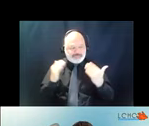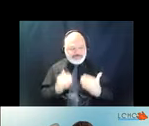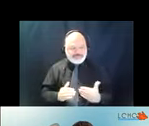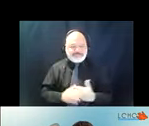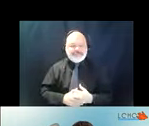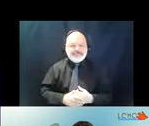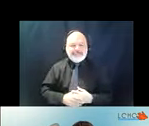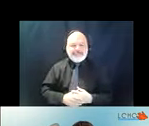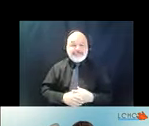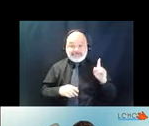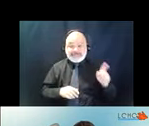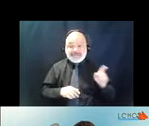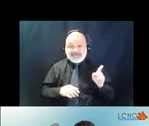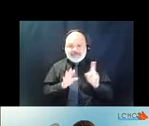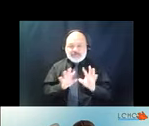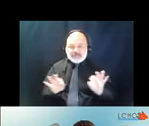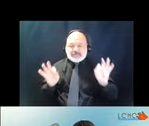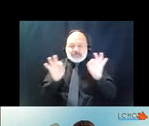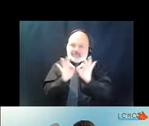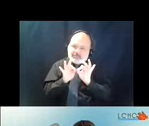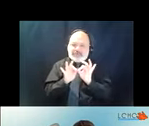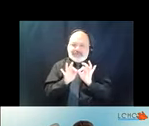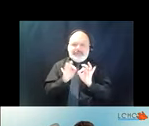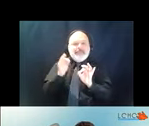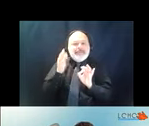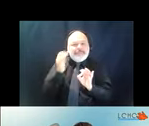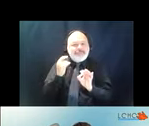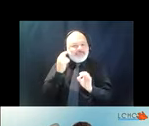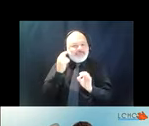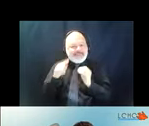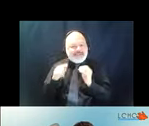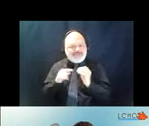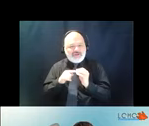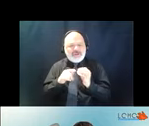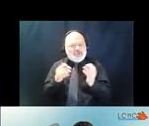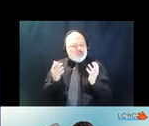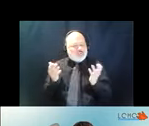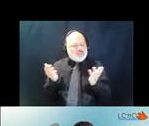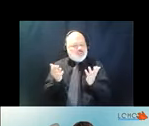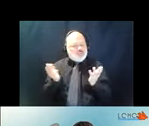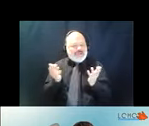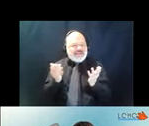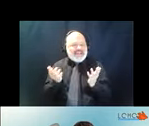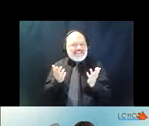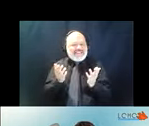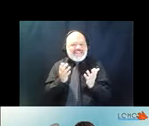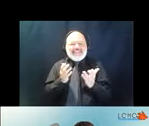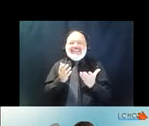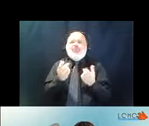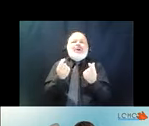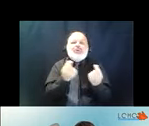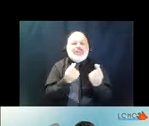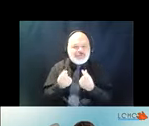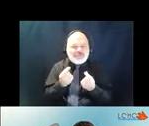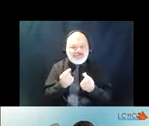So this is really critical as we think about like what are the interventions that we need to focus on